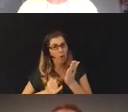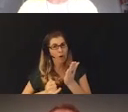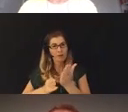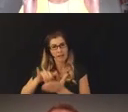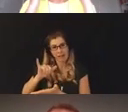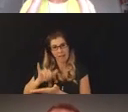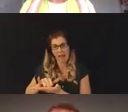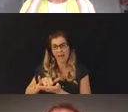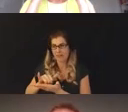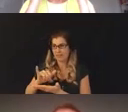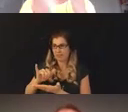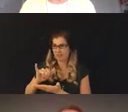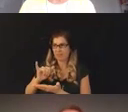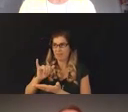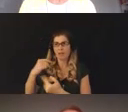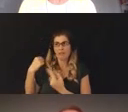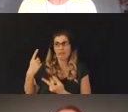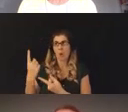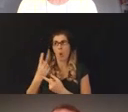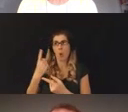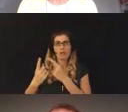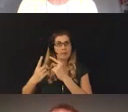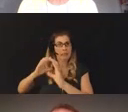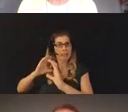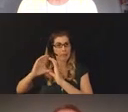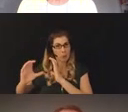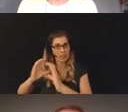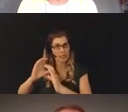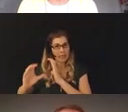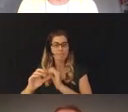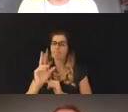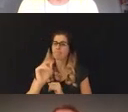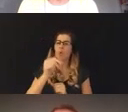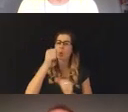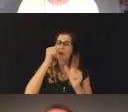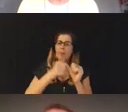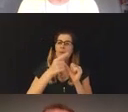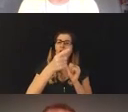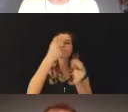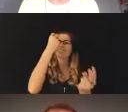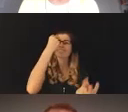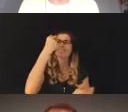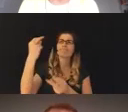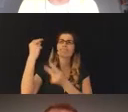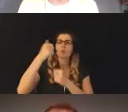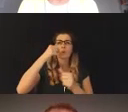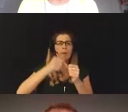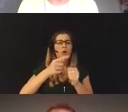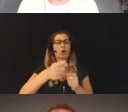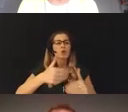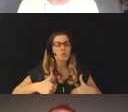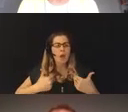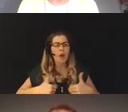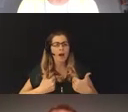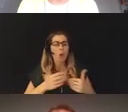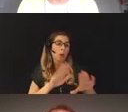form of communication. So if you think back, if any of you have kids, think back for a minute to when they learned how to talk. Did they